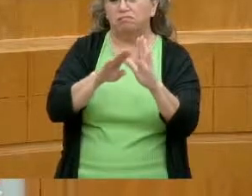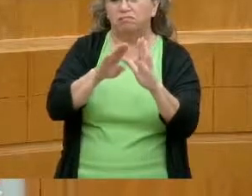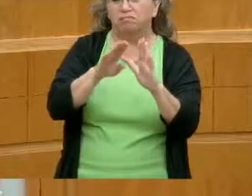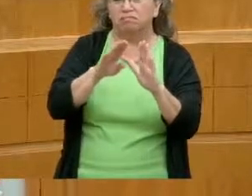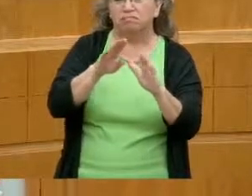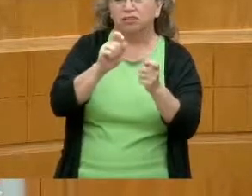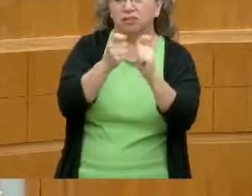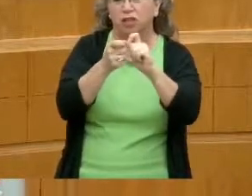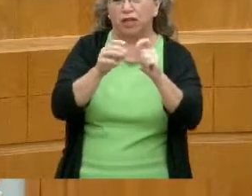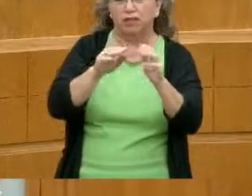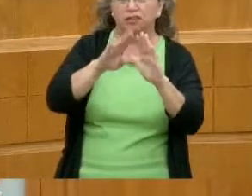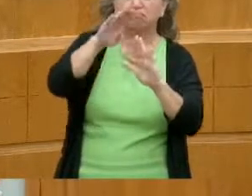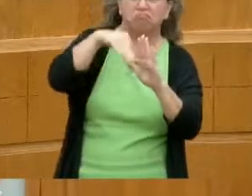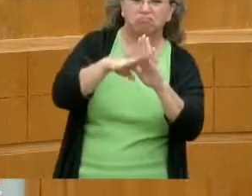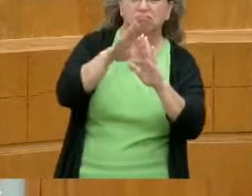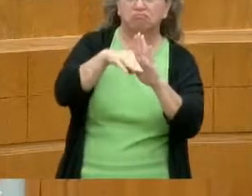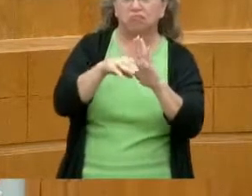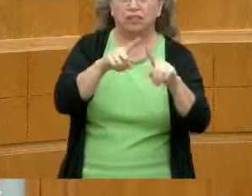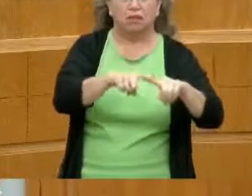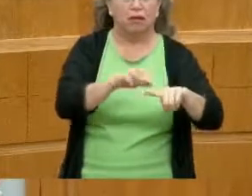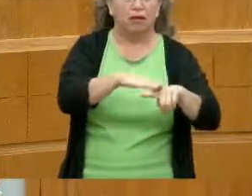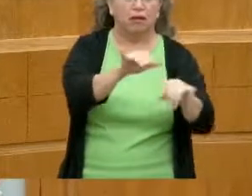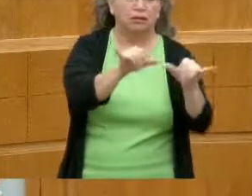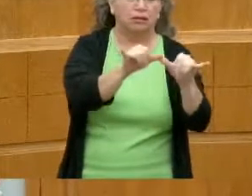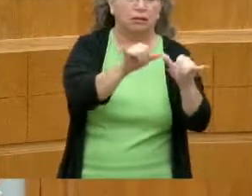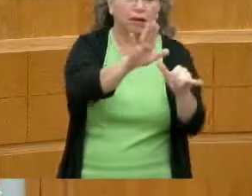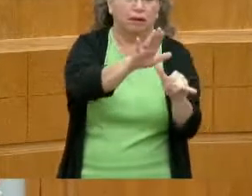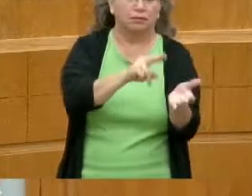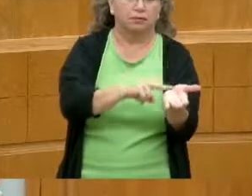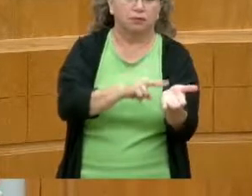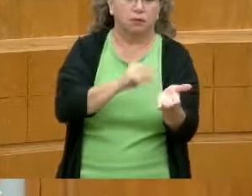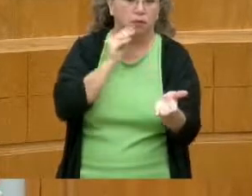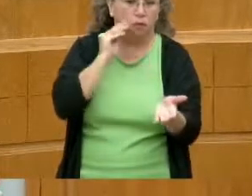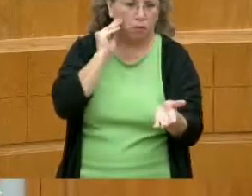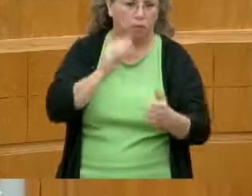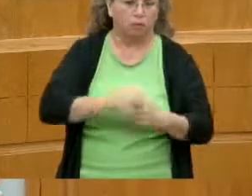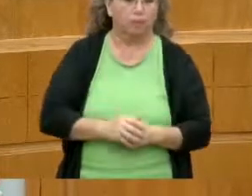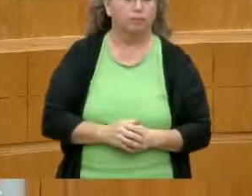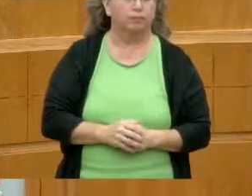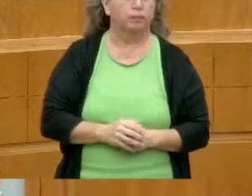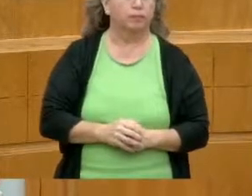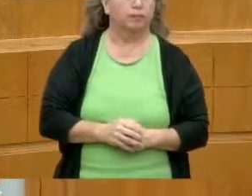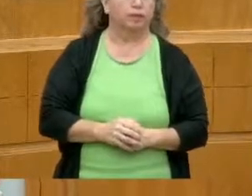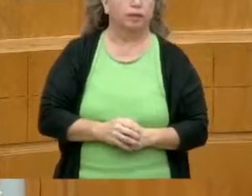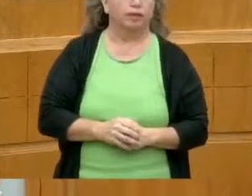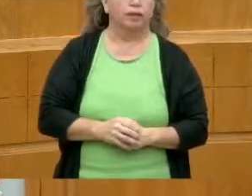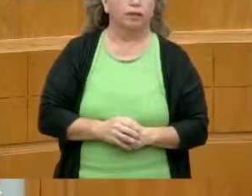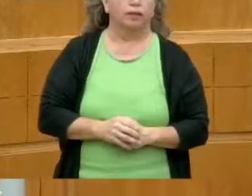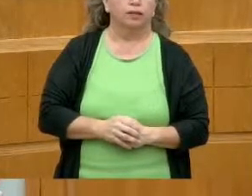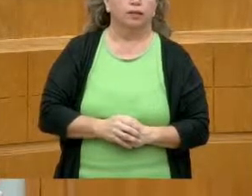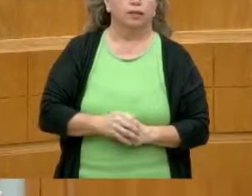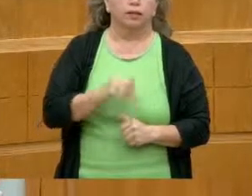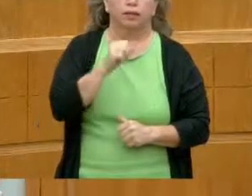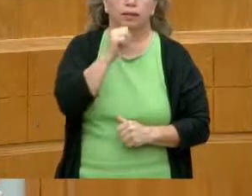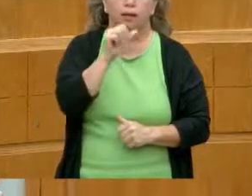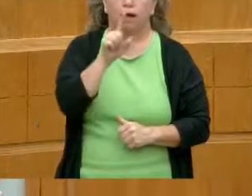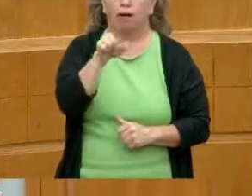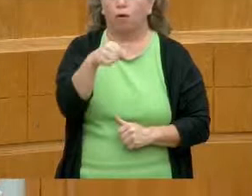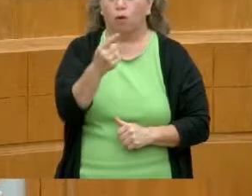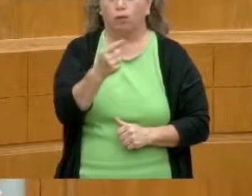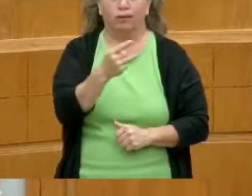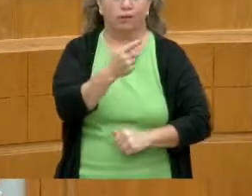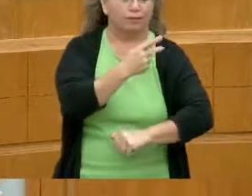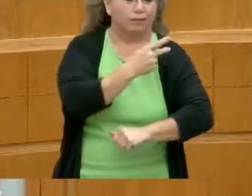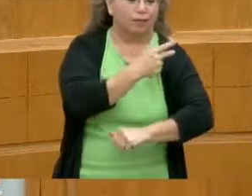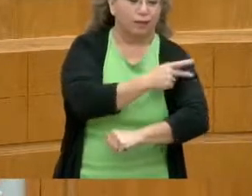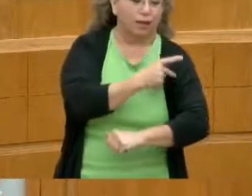the nursing home. And not only are the patients or the persons